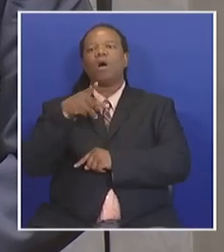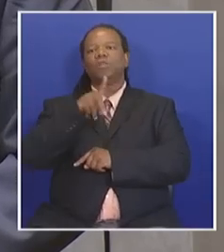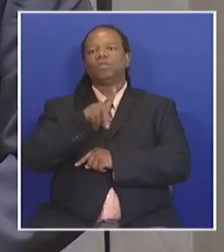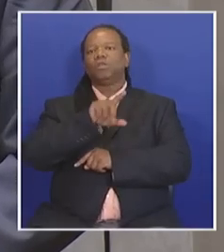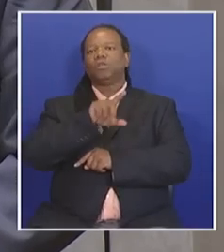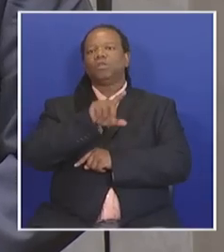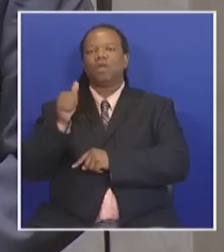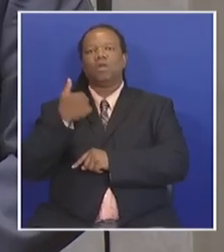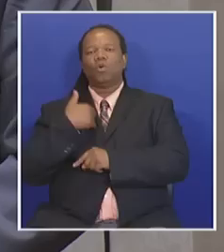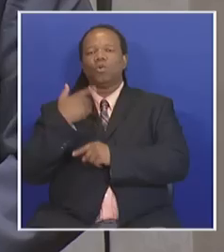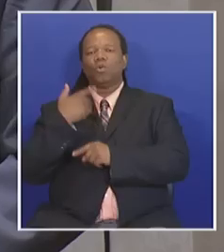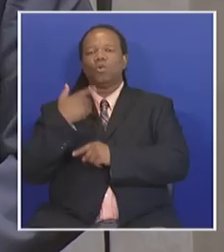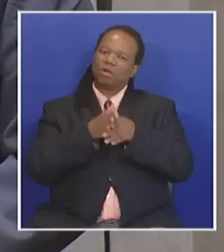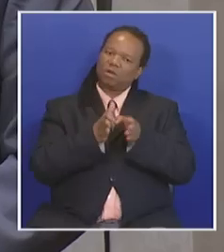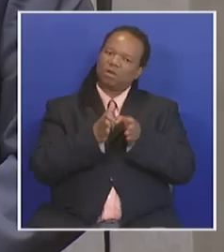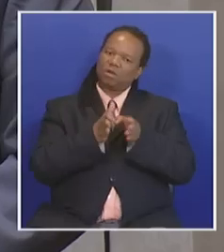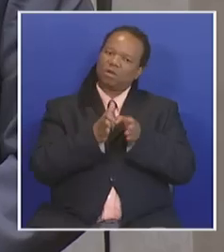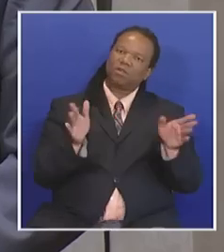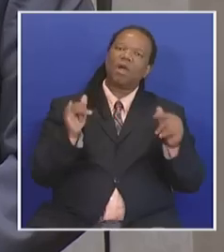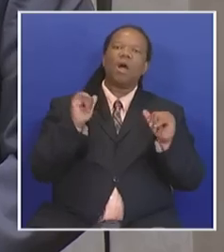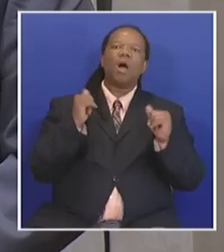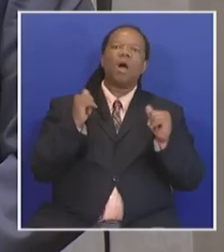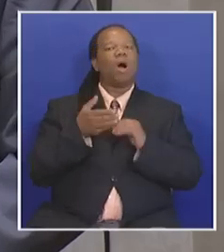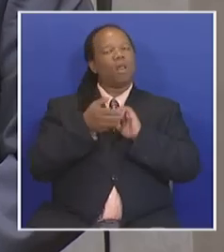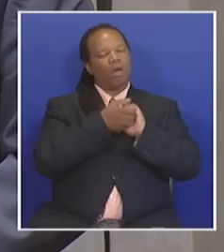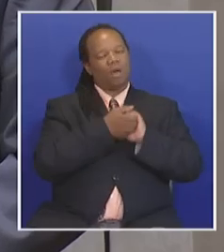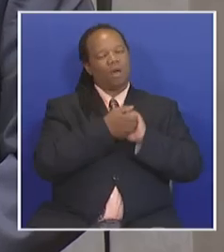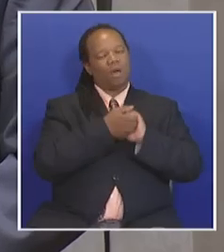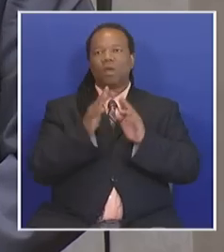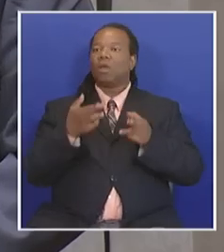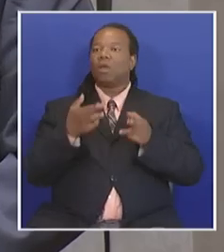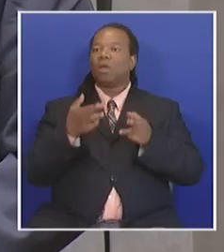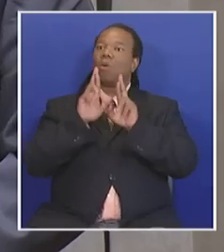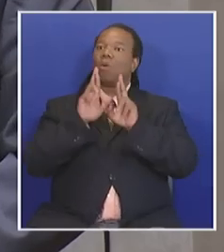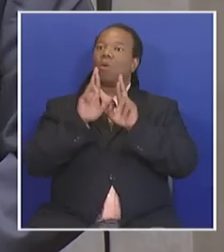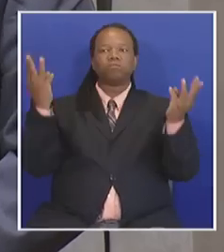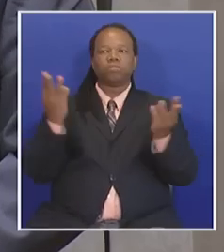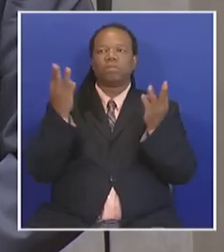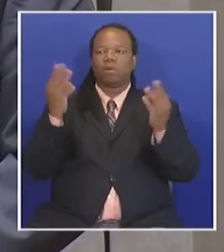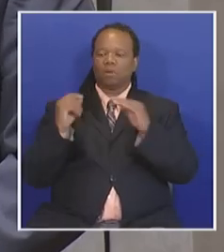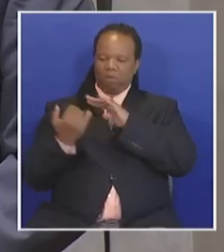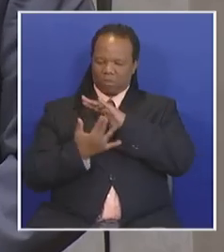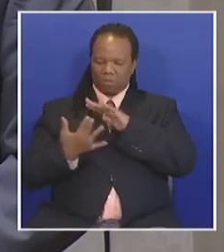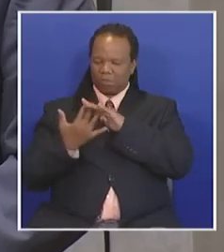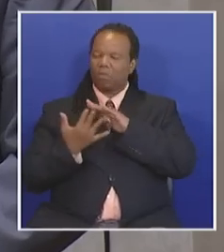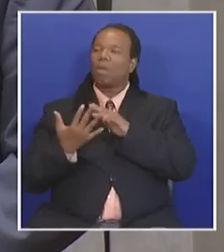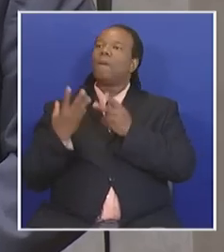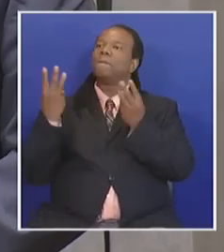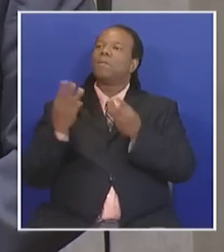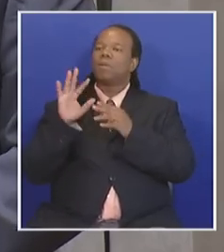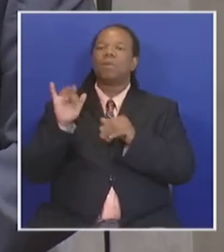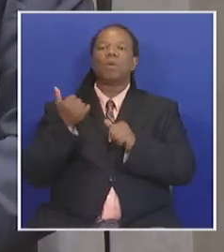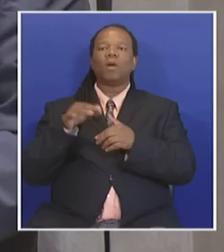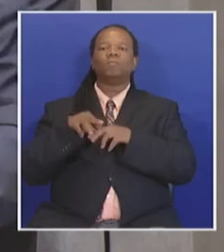Diverse Alliance, the Delivery Alliance. The hopes and aspirations of the rainbow people lie in our hands, and